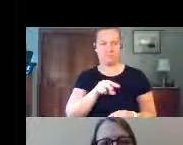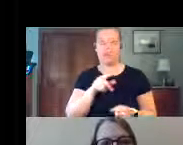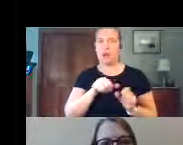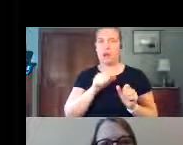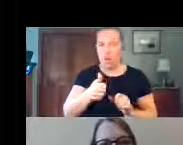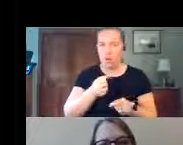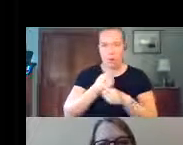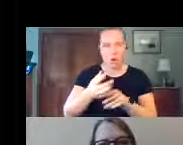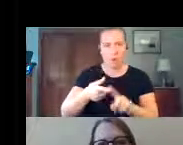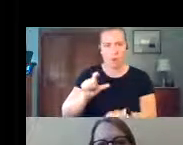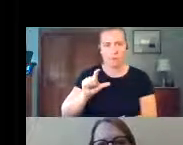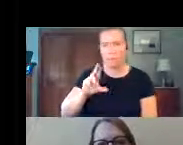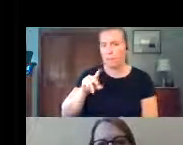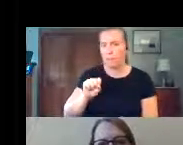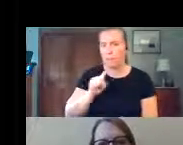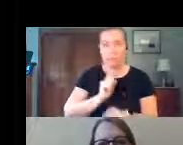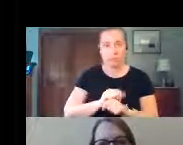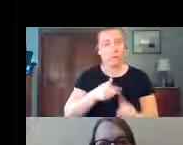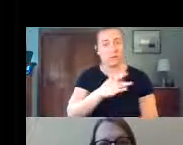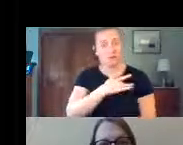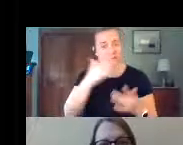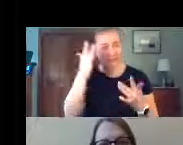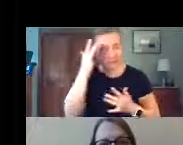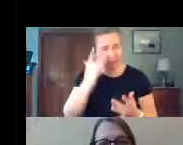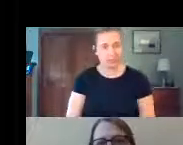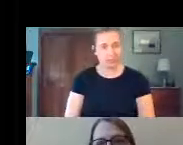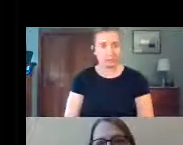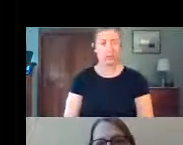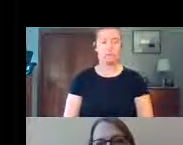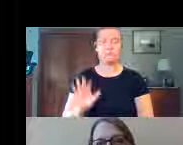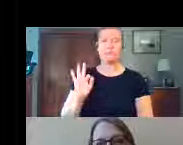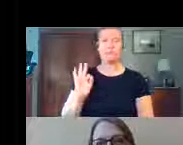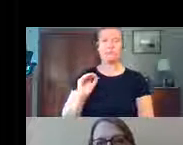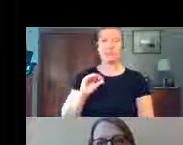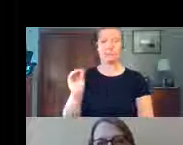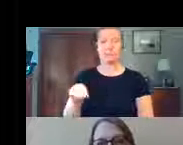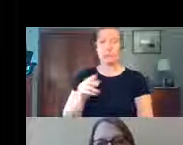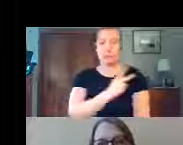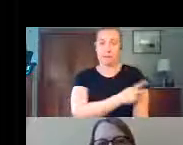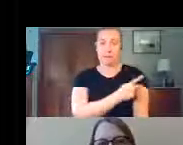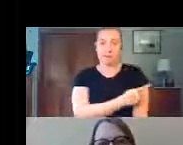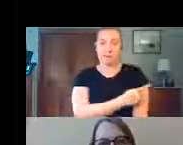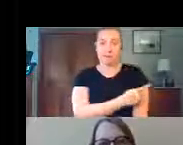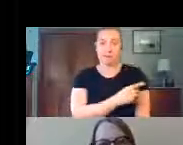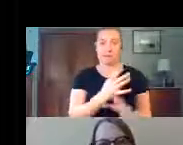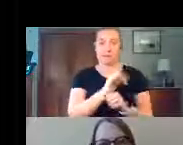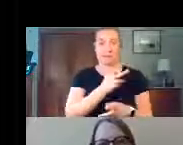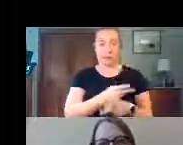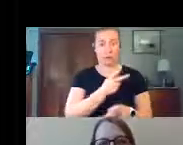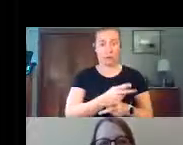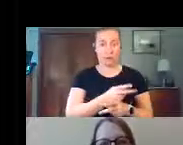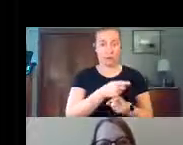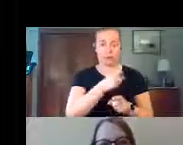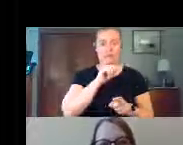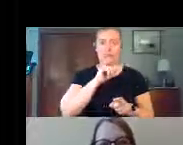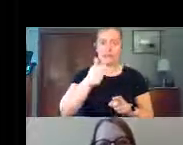basically 90% of those specialty visits where our patients were getting the bulk of their care actually failed to address the most common modifiable risk factor for cardiovascular disease, which is high